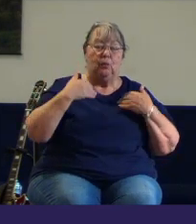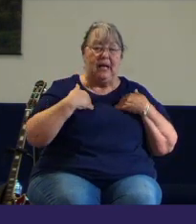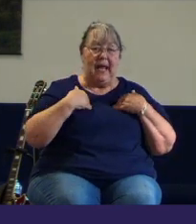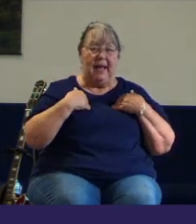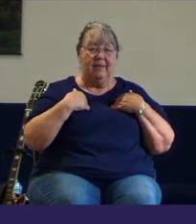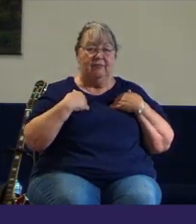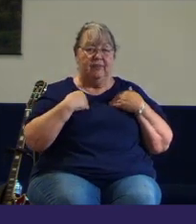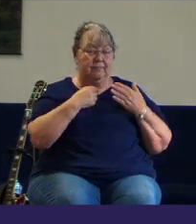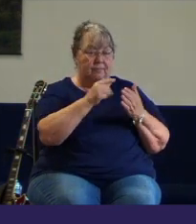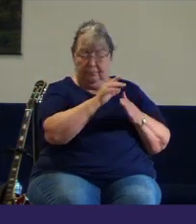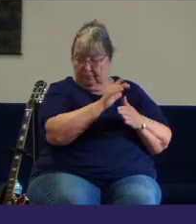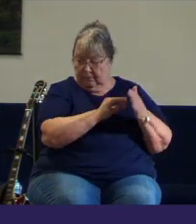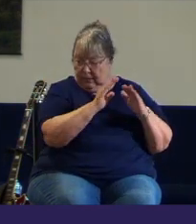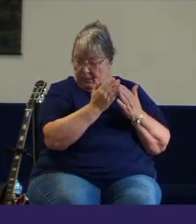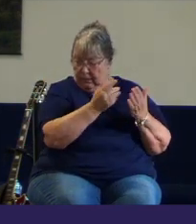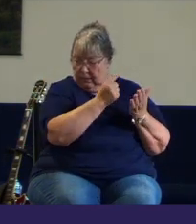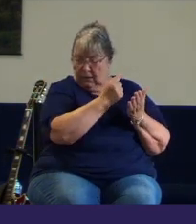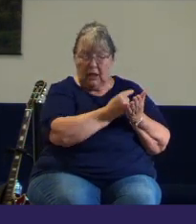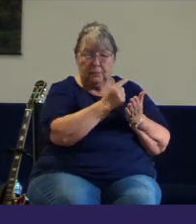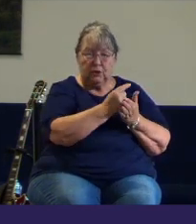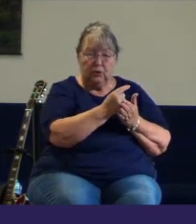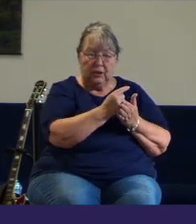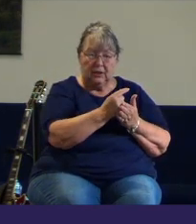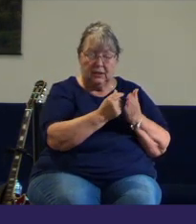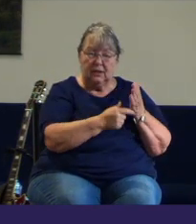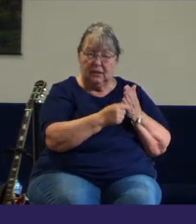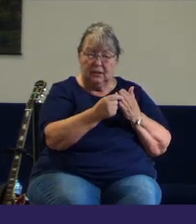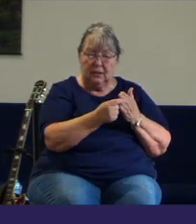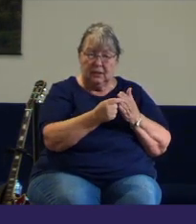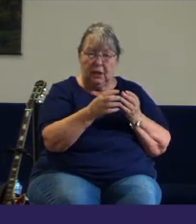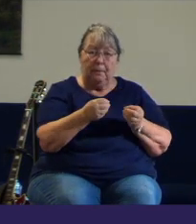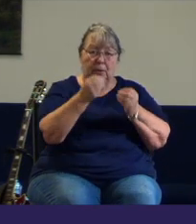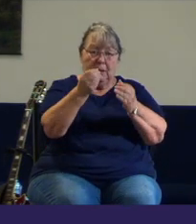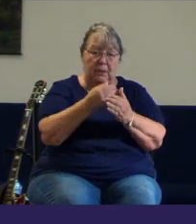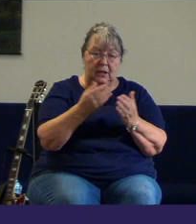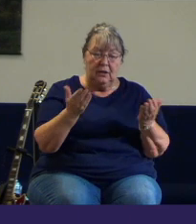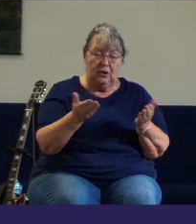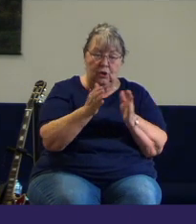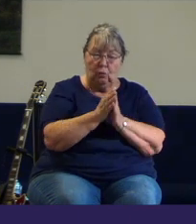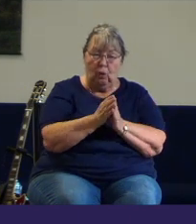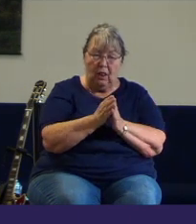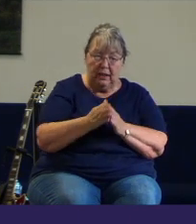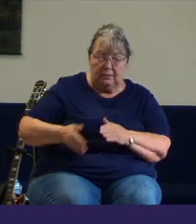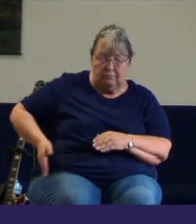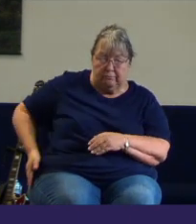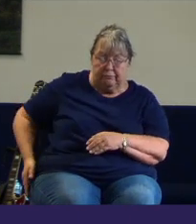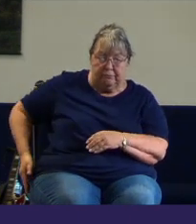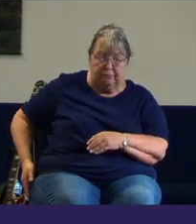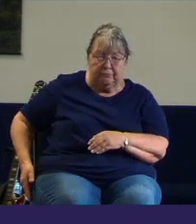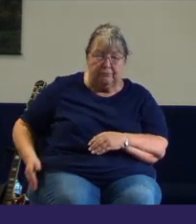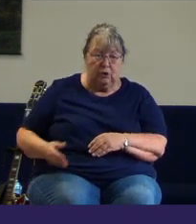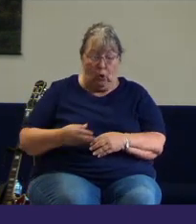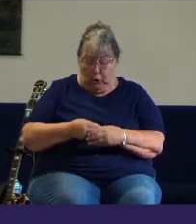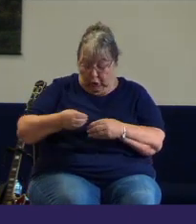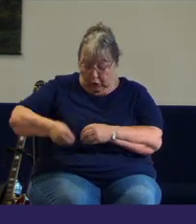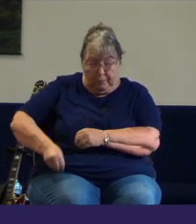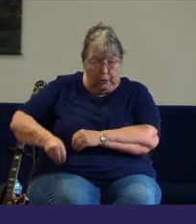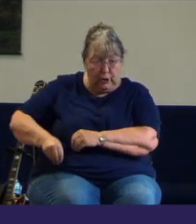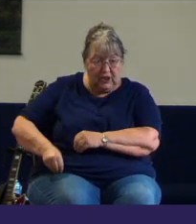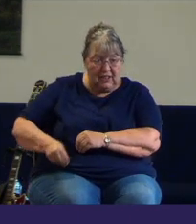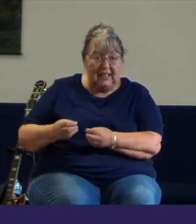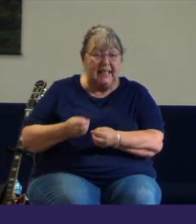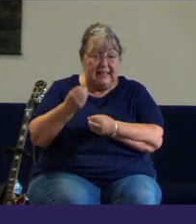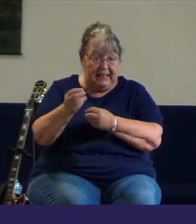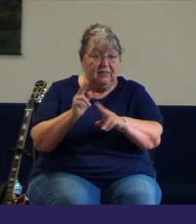gospel tracts. Carry them in your wallet. Carry them in your purses. Give them out to people. Those are opportunities to tell them